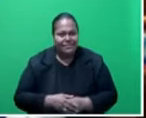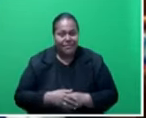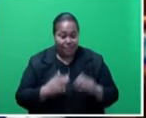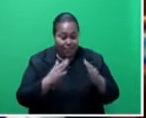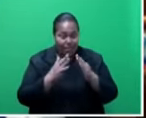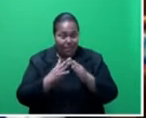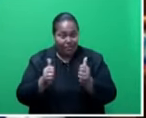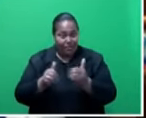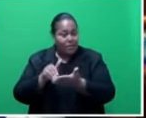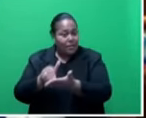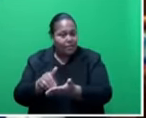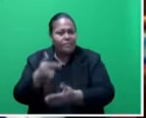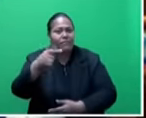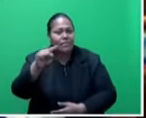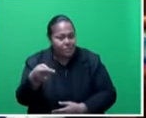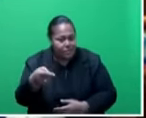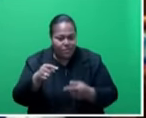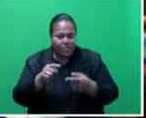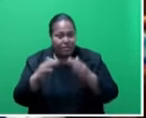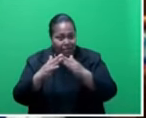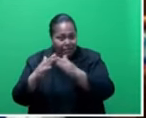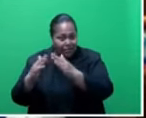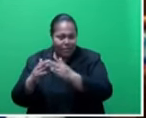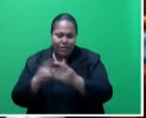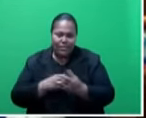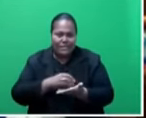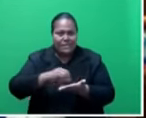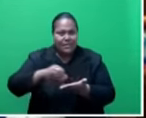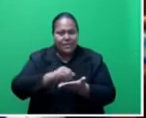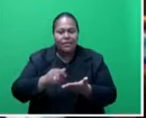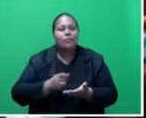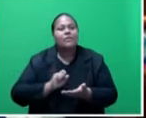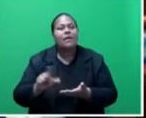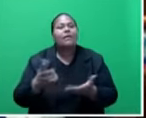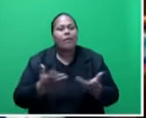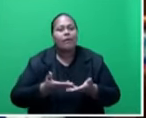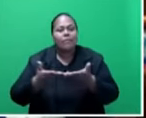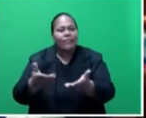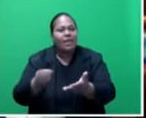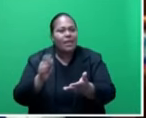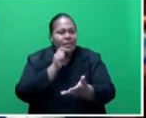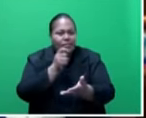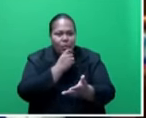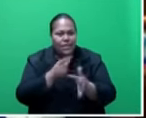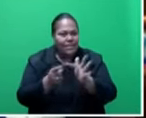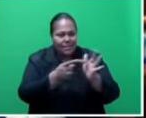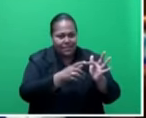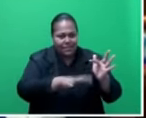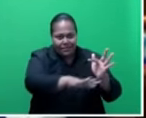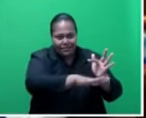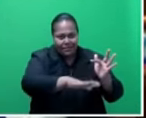households, 7,000 households seed packages were sent to Thavini and Eastern Division to be distributed there as well.